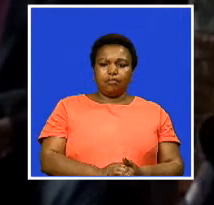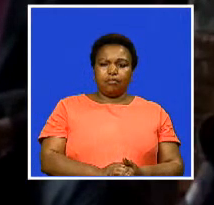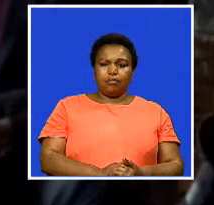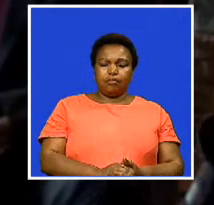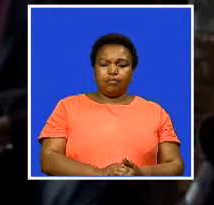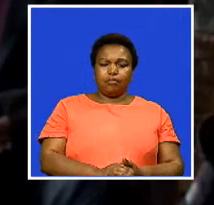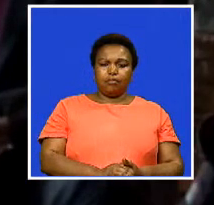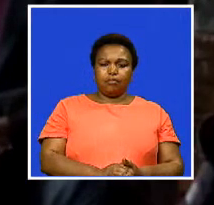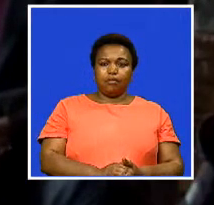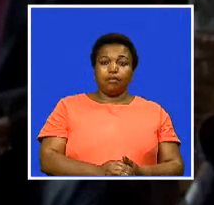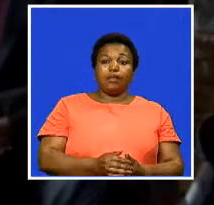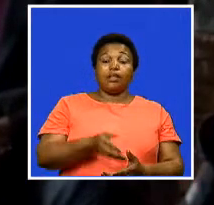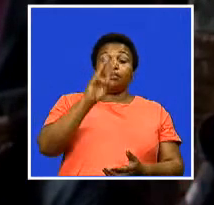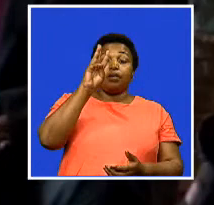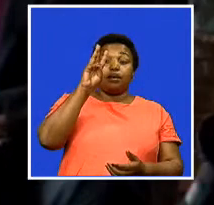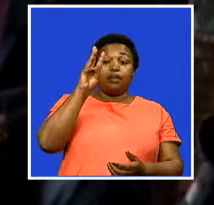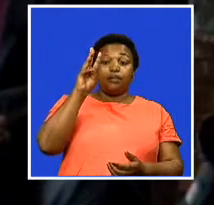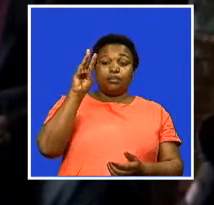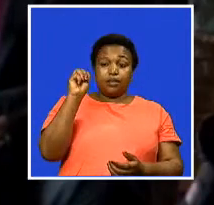ndunankulu welive